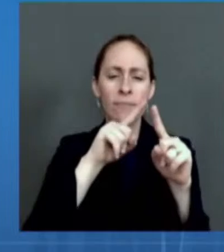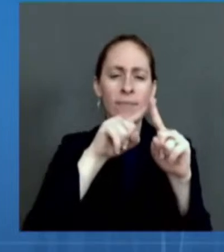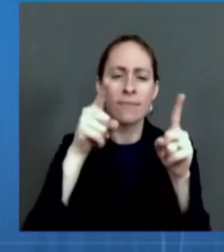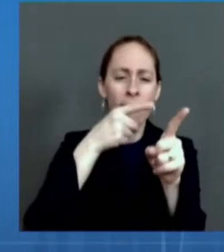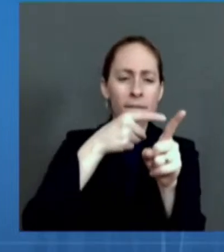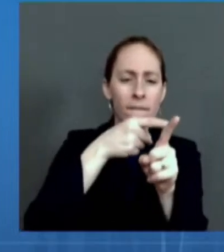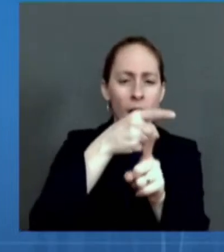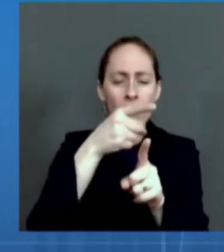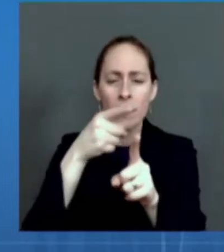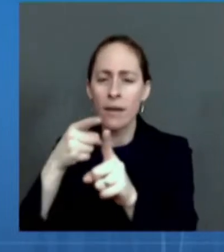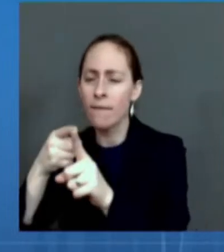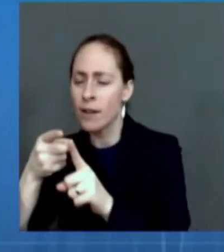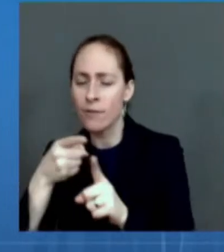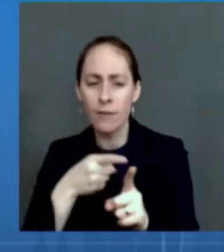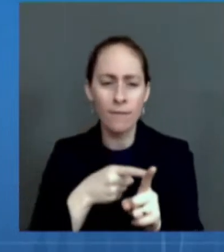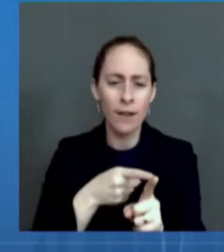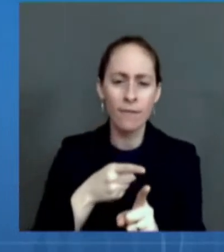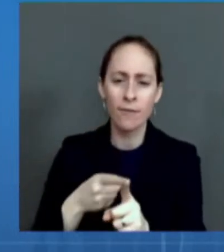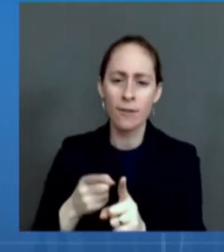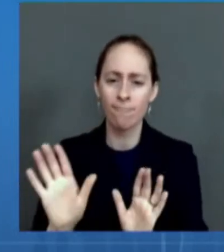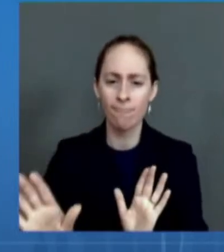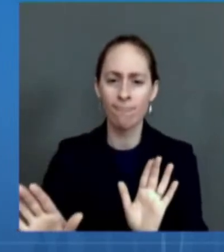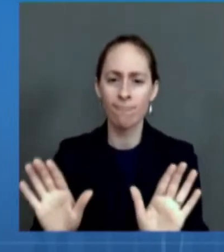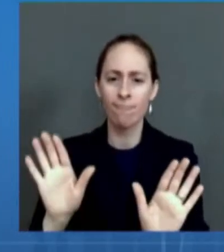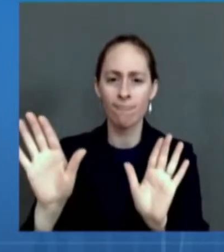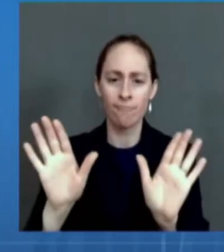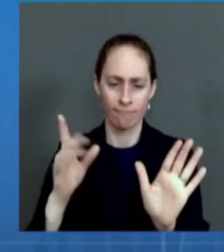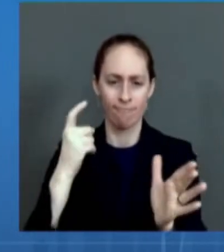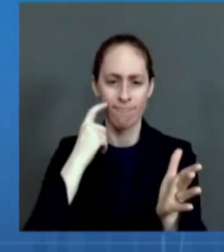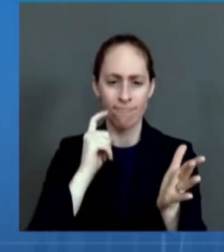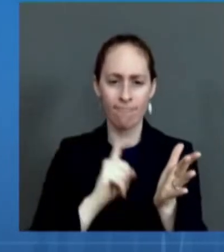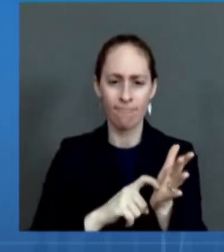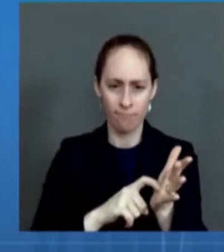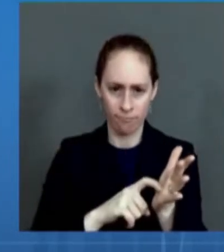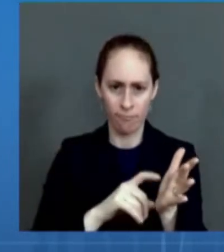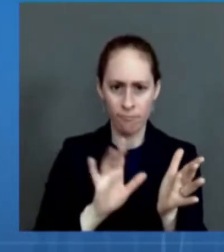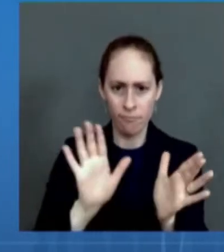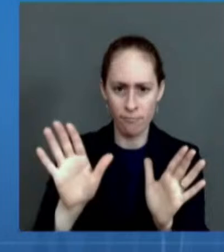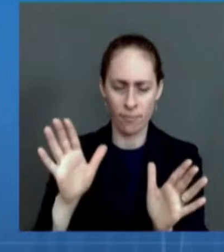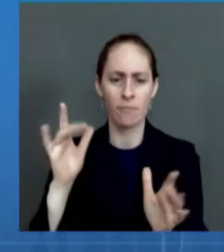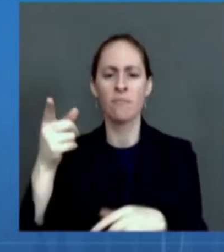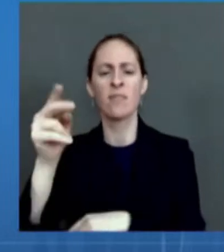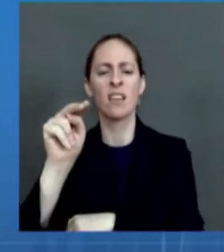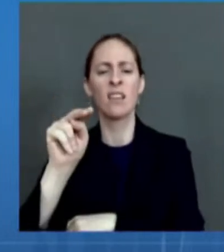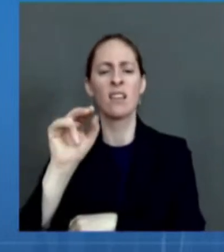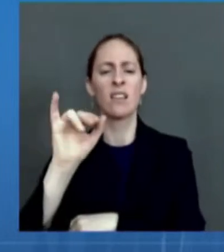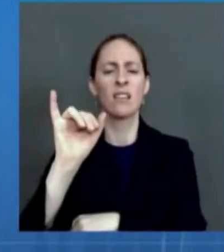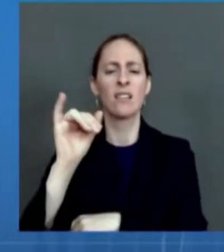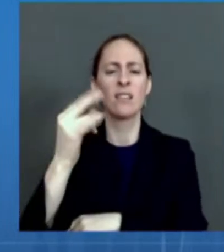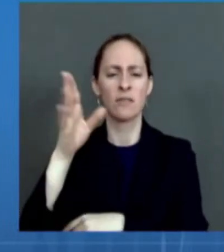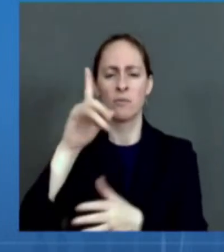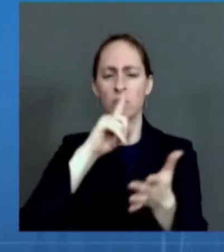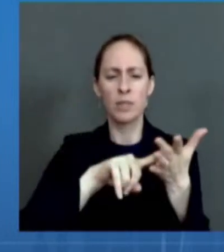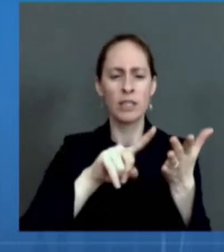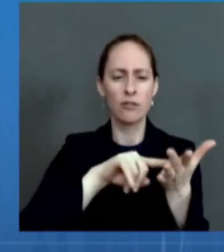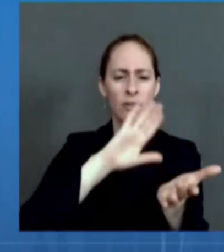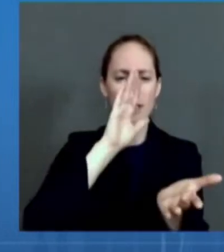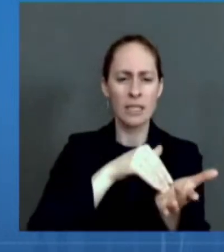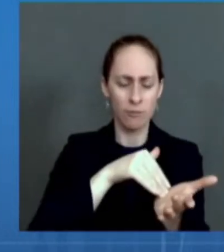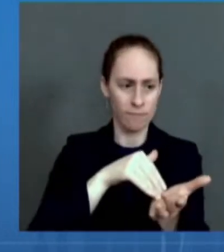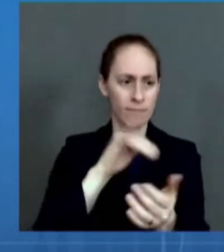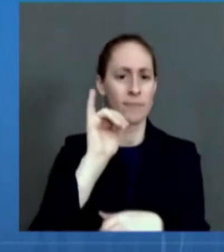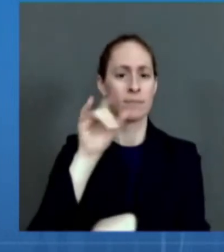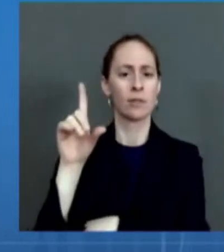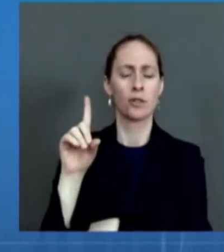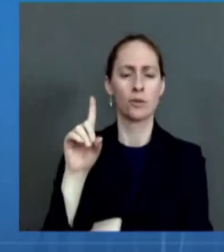the Vaccine Research Center at NIH and one from Duke University. Note on the left panels,